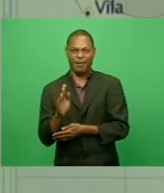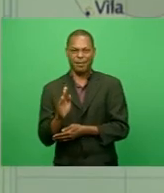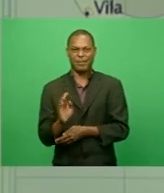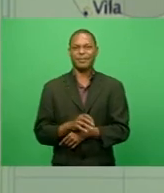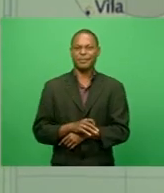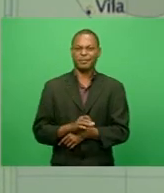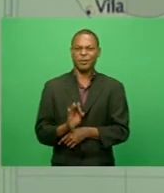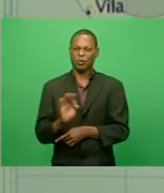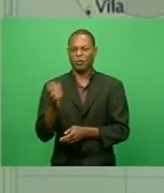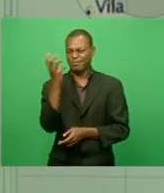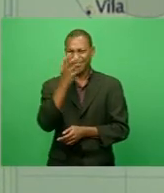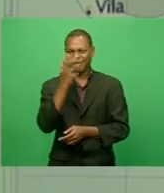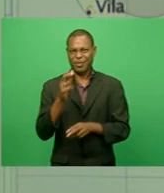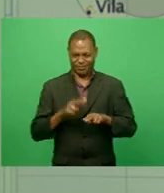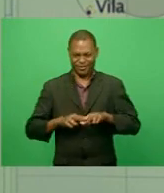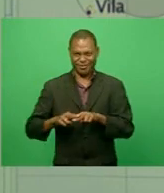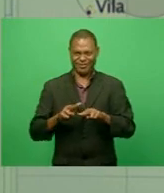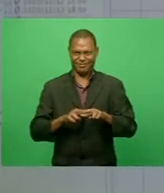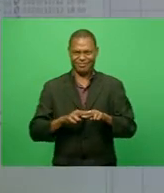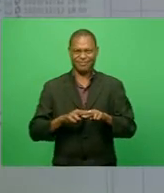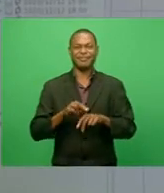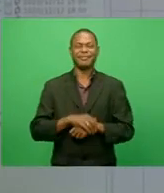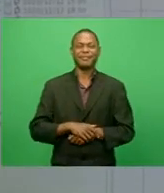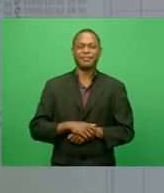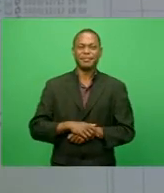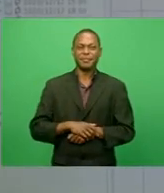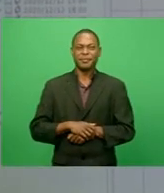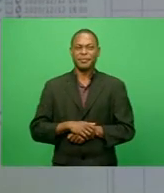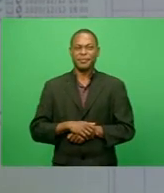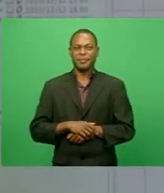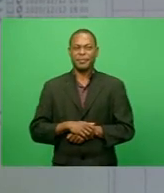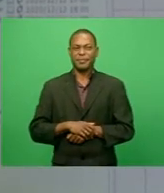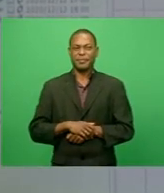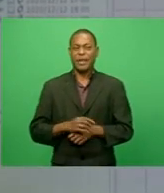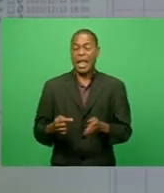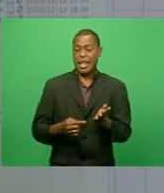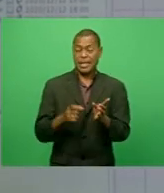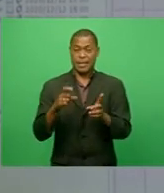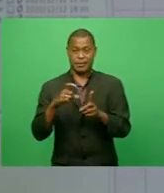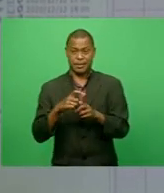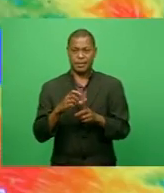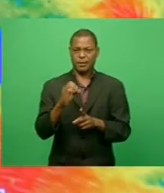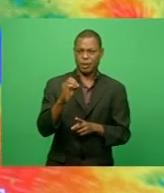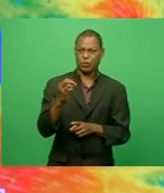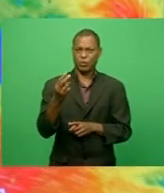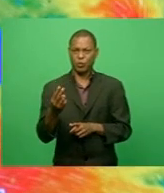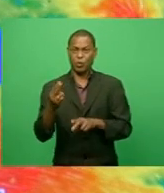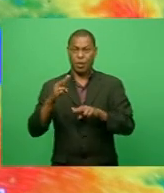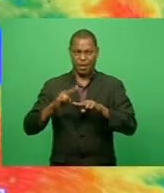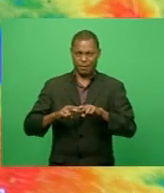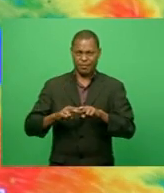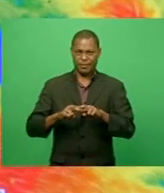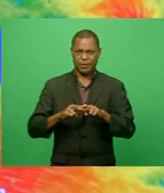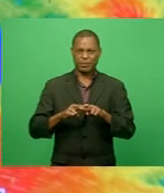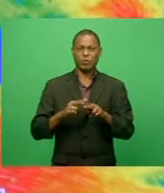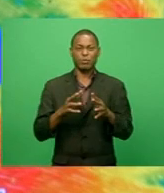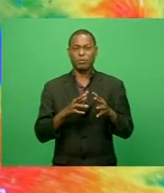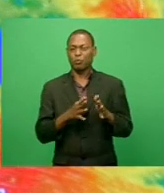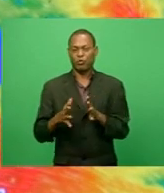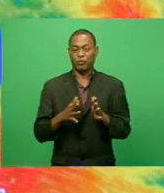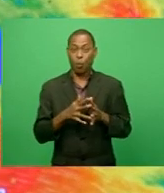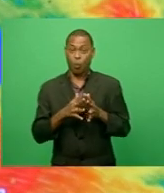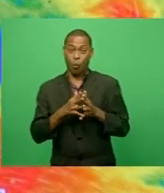Fiji at this stage. TD02F is moving south-southwest at 25 kilometers per